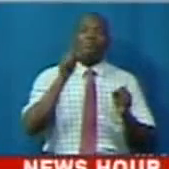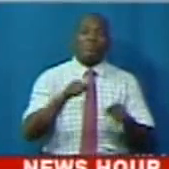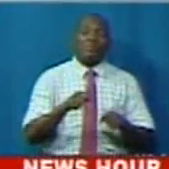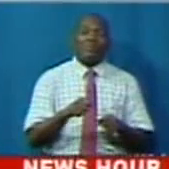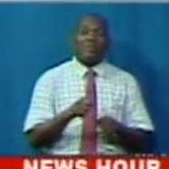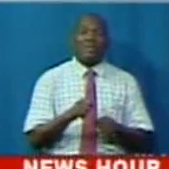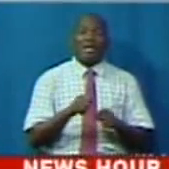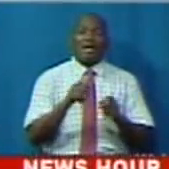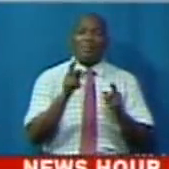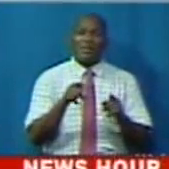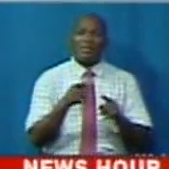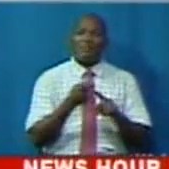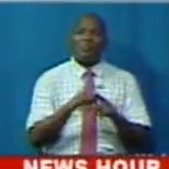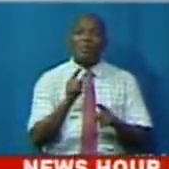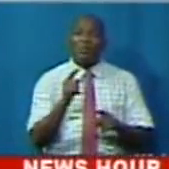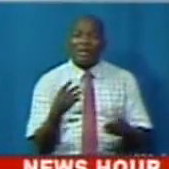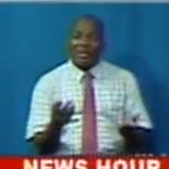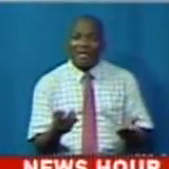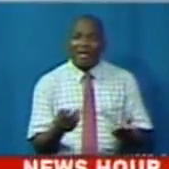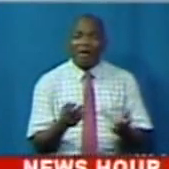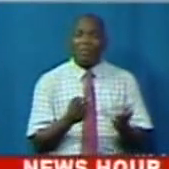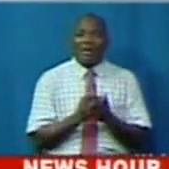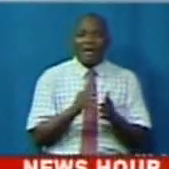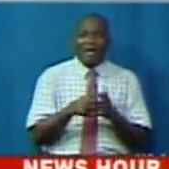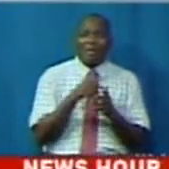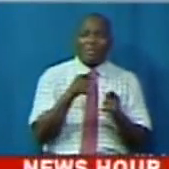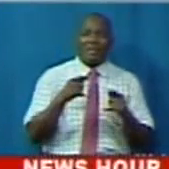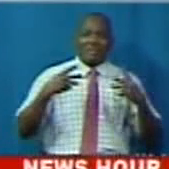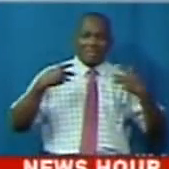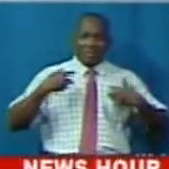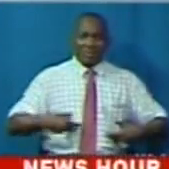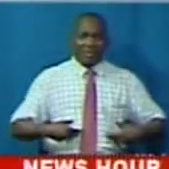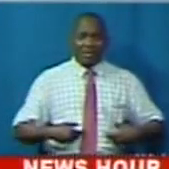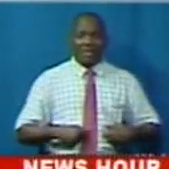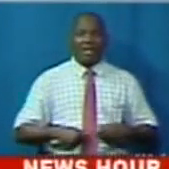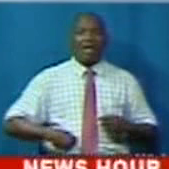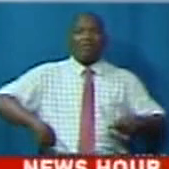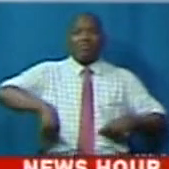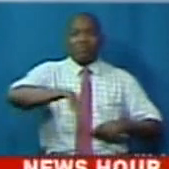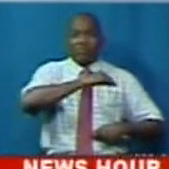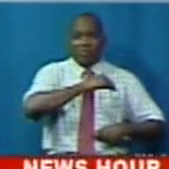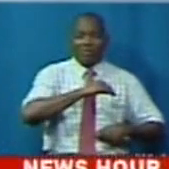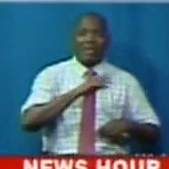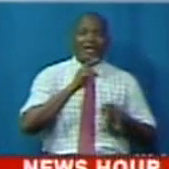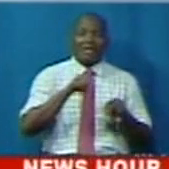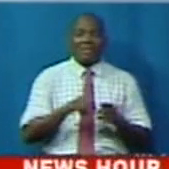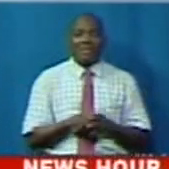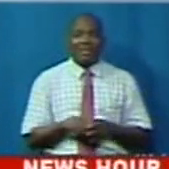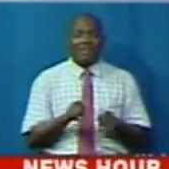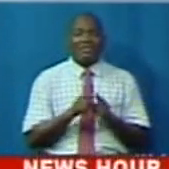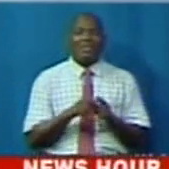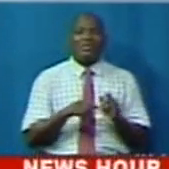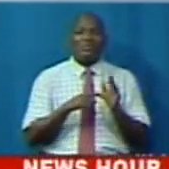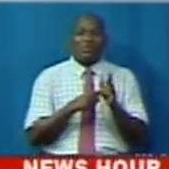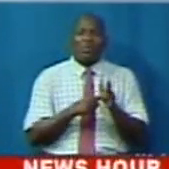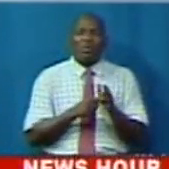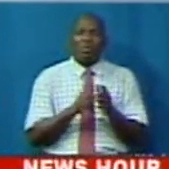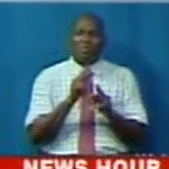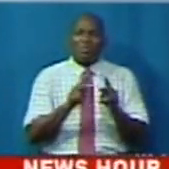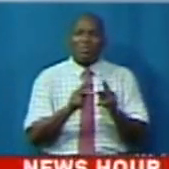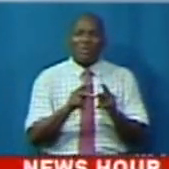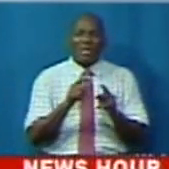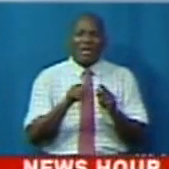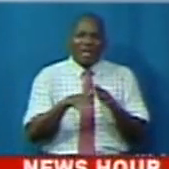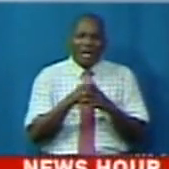It is possible to tell where a person comes from by the way he is dressed. Clothes, they say, make the man. And it also tells a